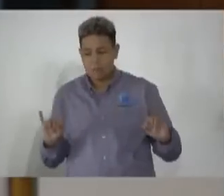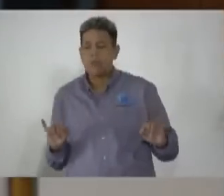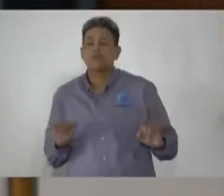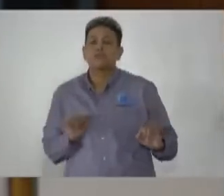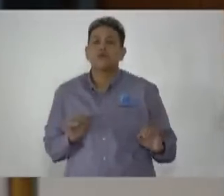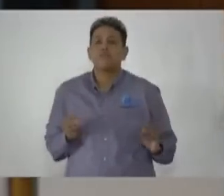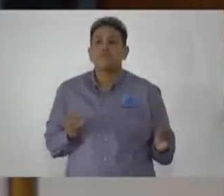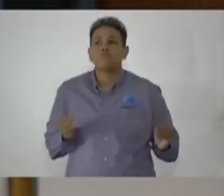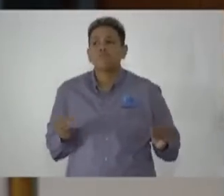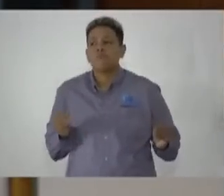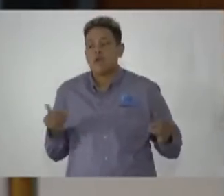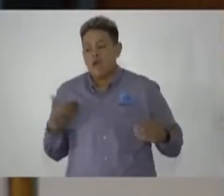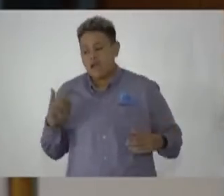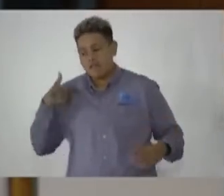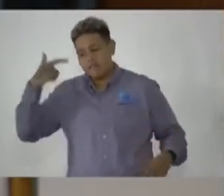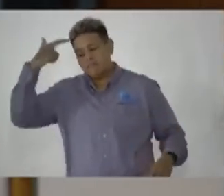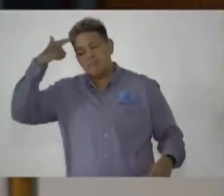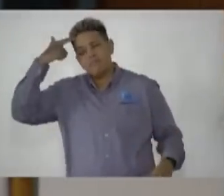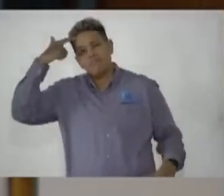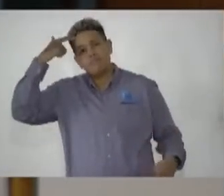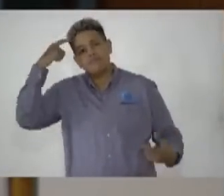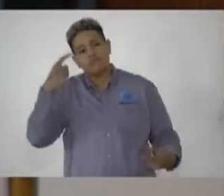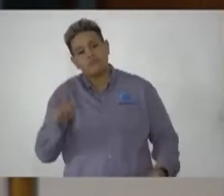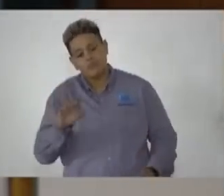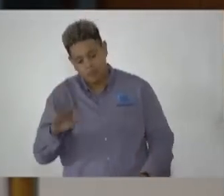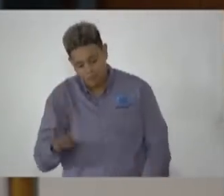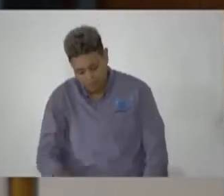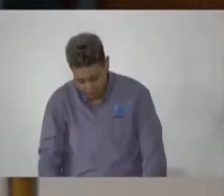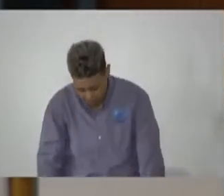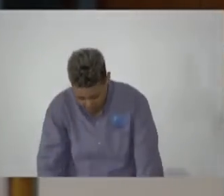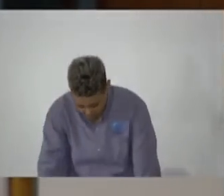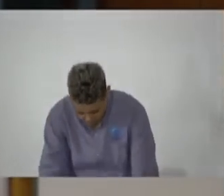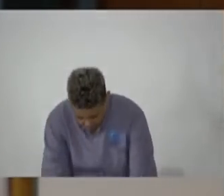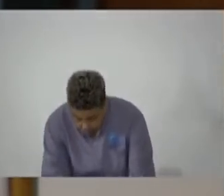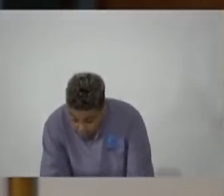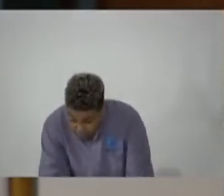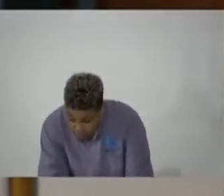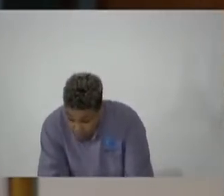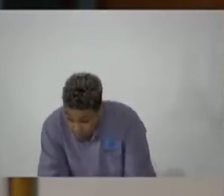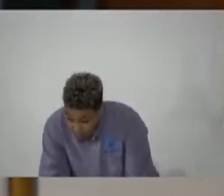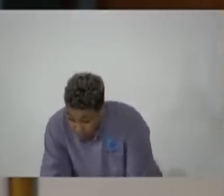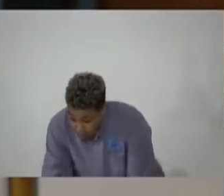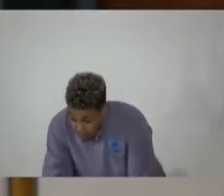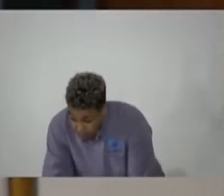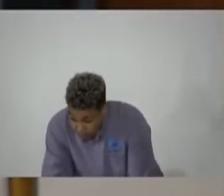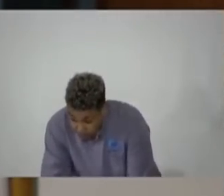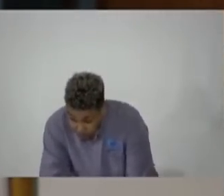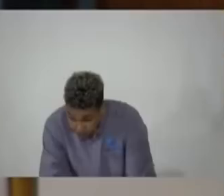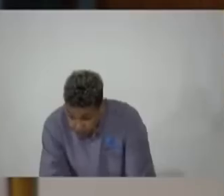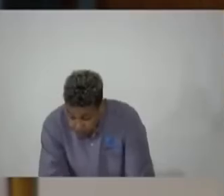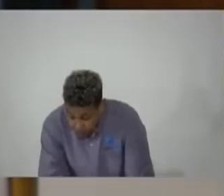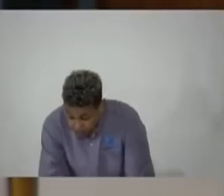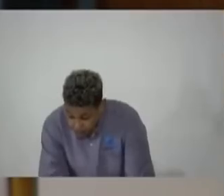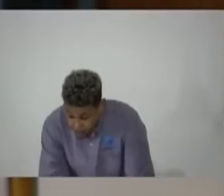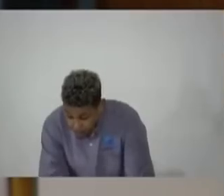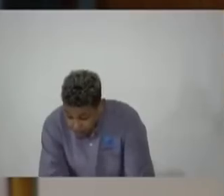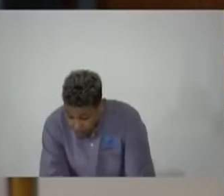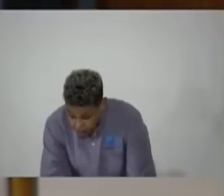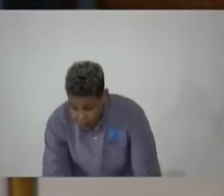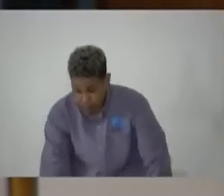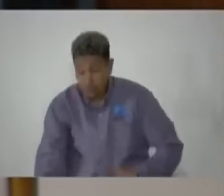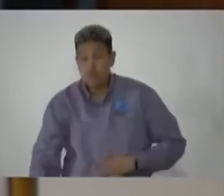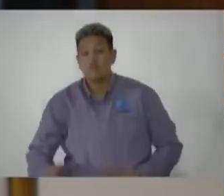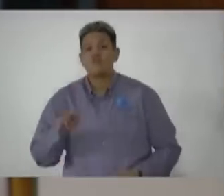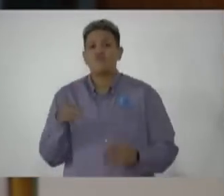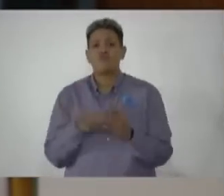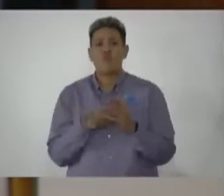independent. And it struck with me a chord in my role as a director of the board at the Development Bank of Jamaica, where